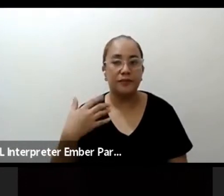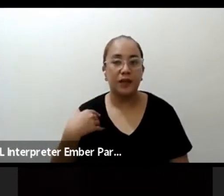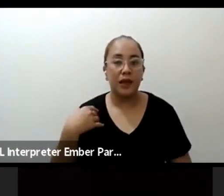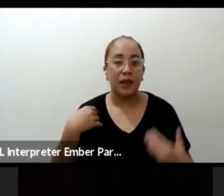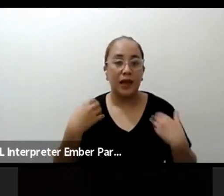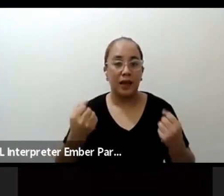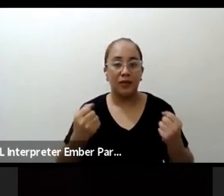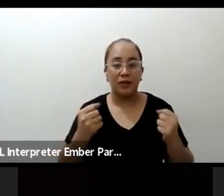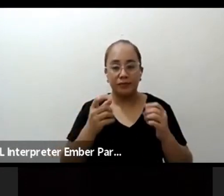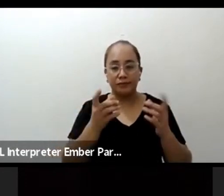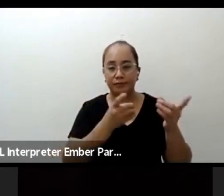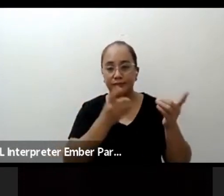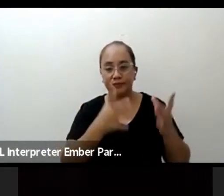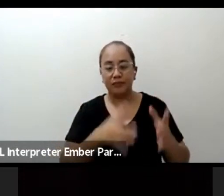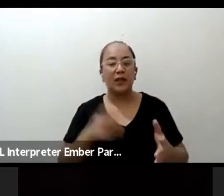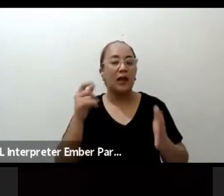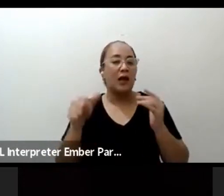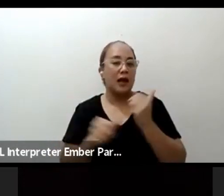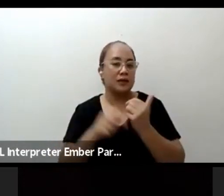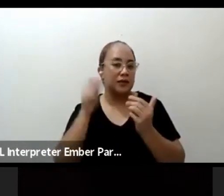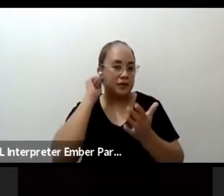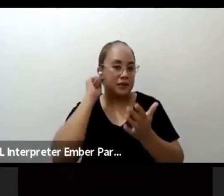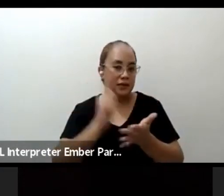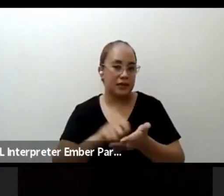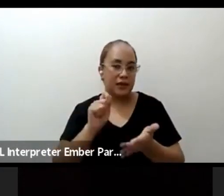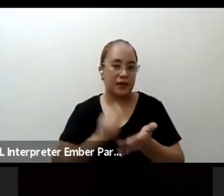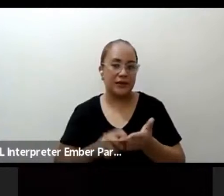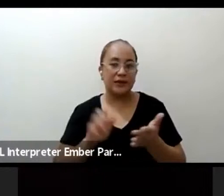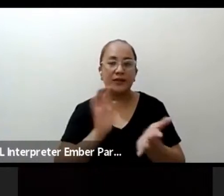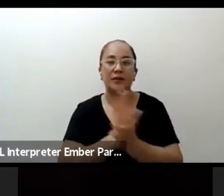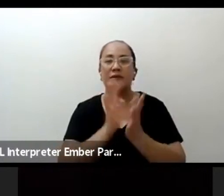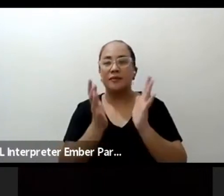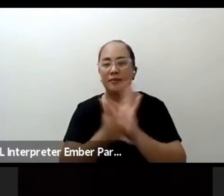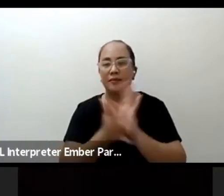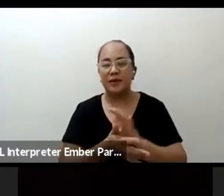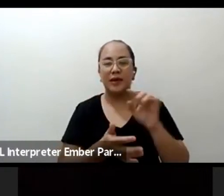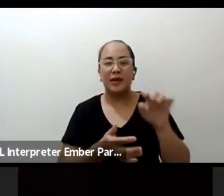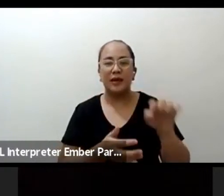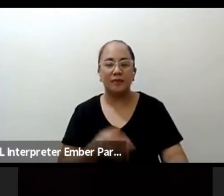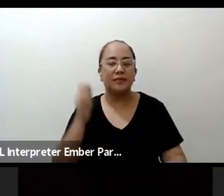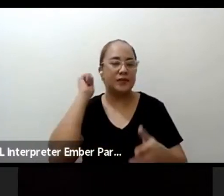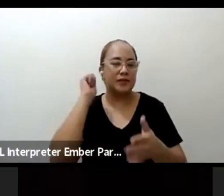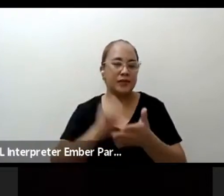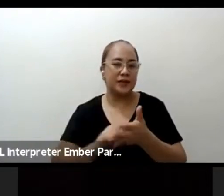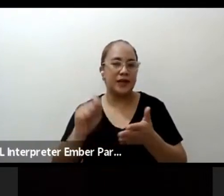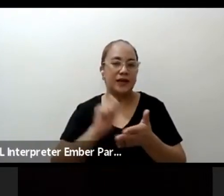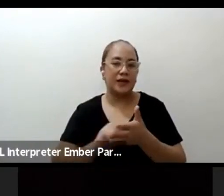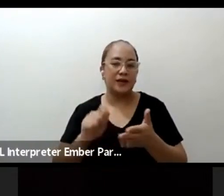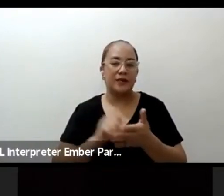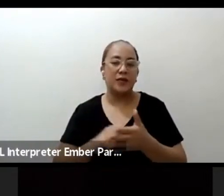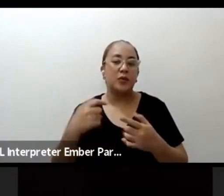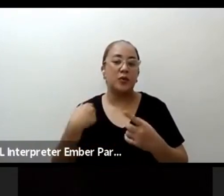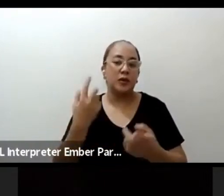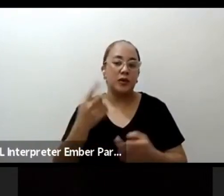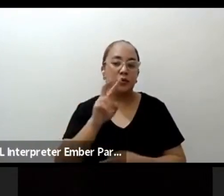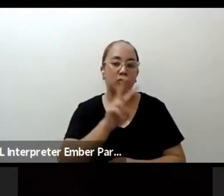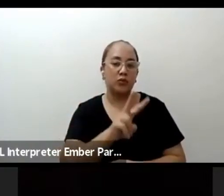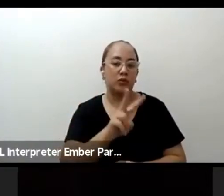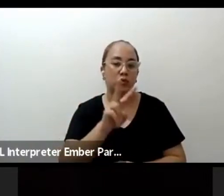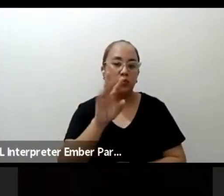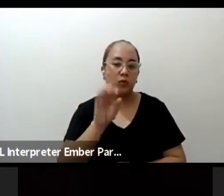director, assistant secretary, at naging secretary or minister of health from 2001 to